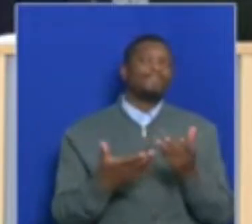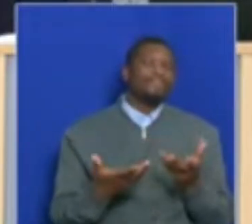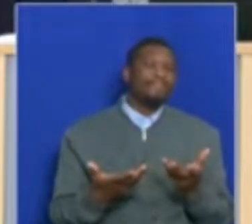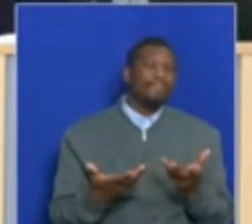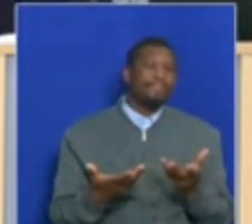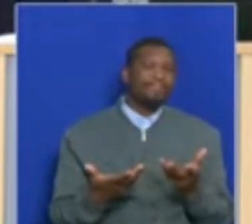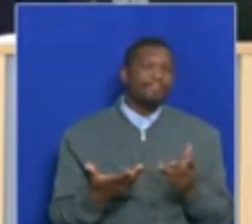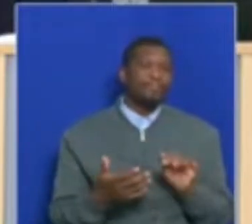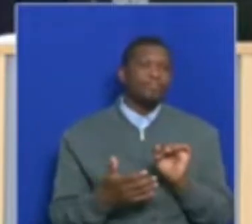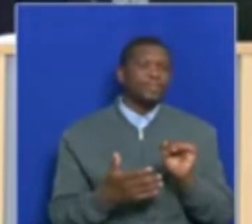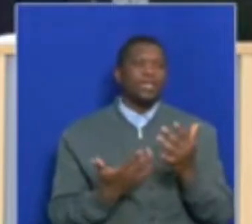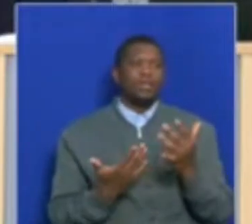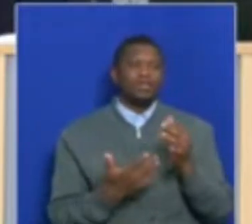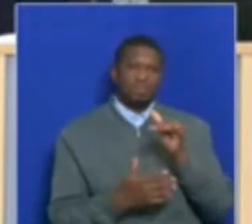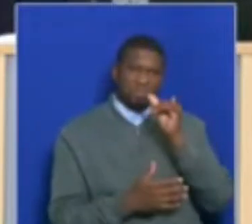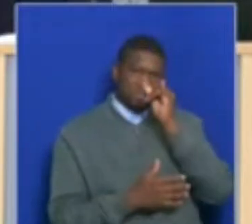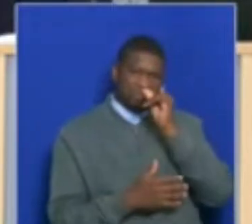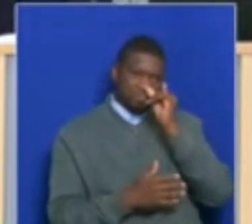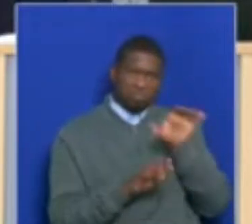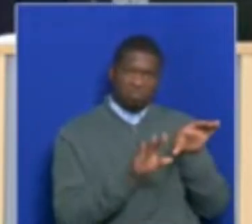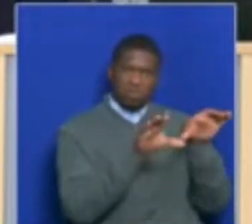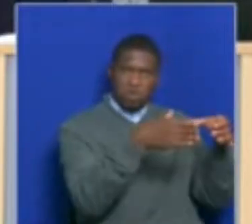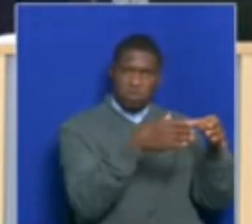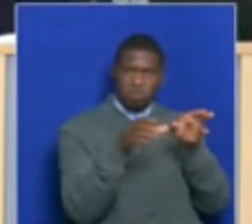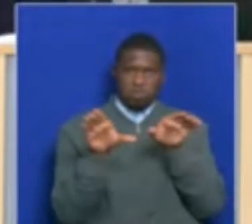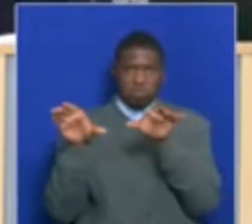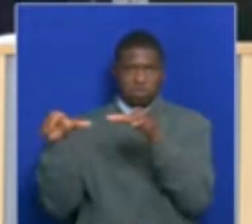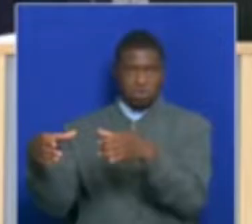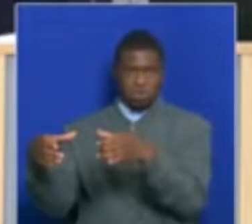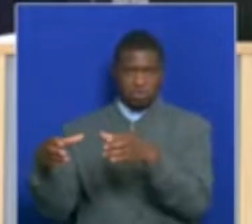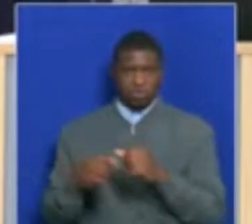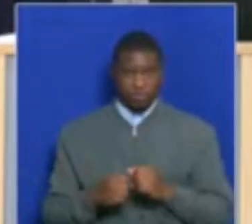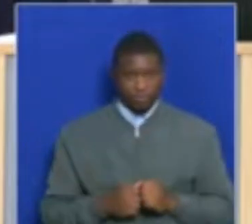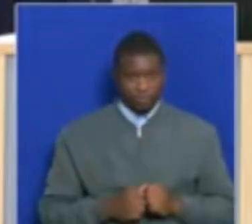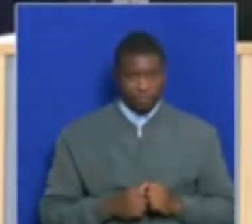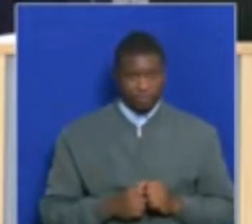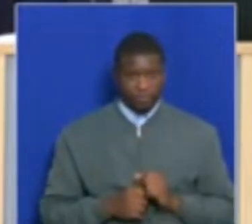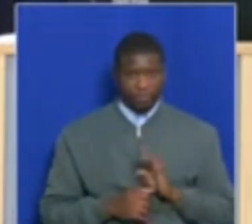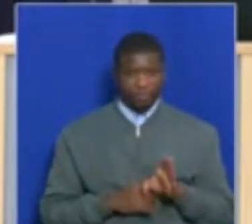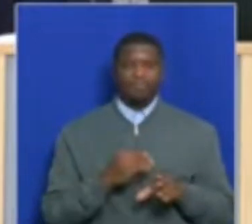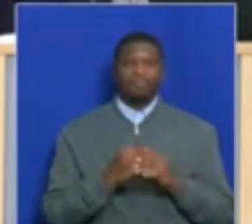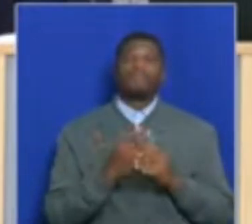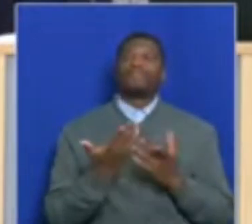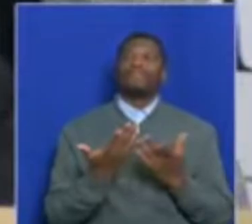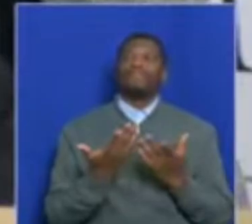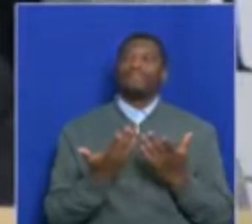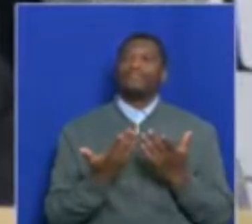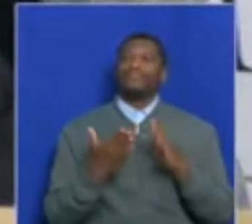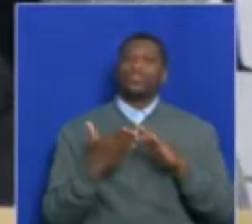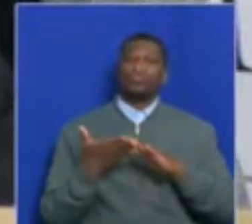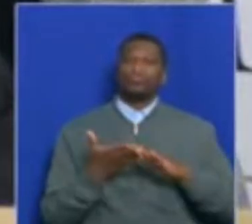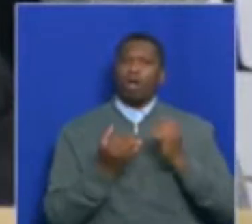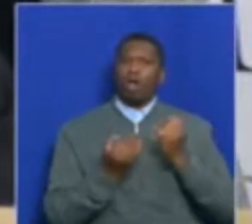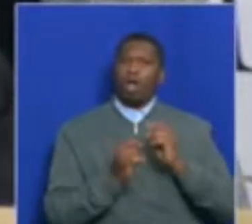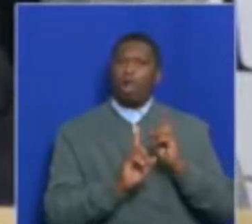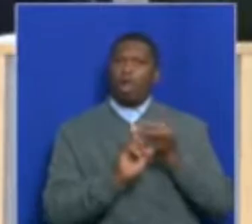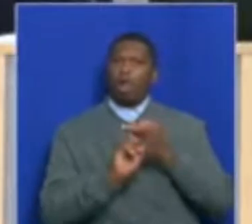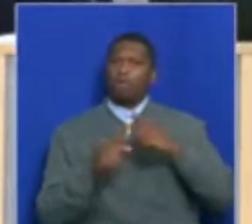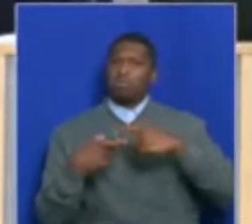gangs and towing truck and drugs. You've spoken to them in that